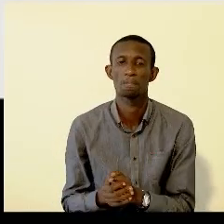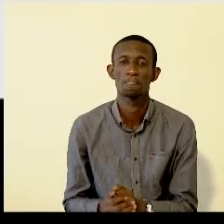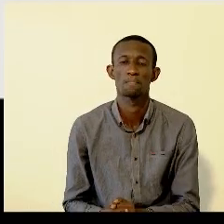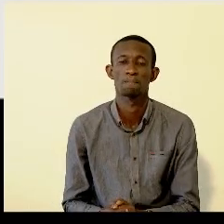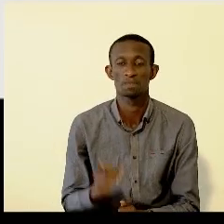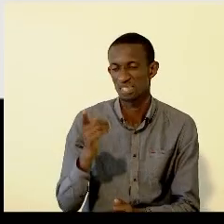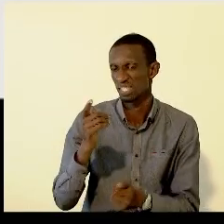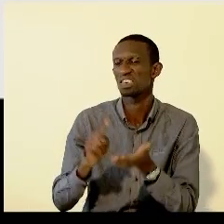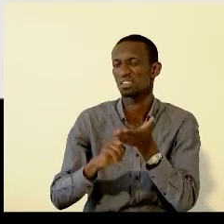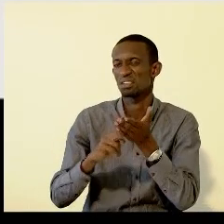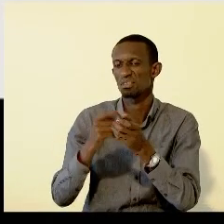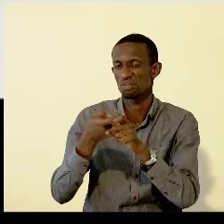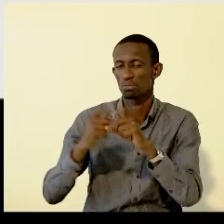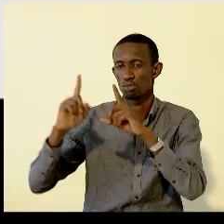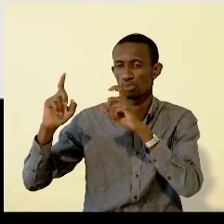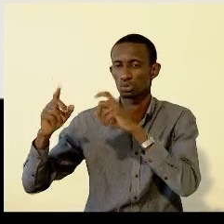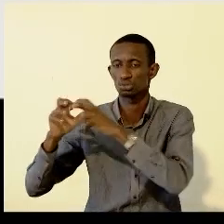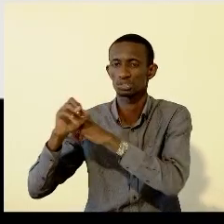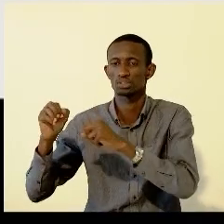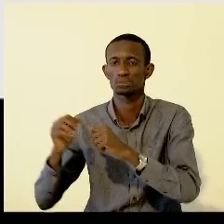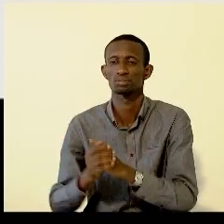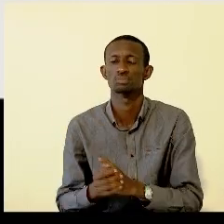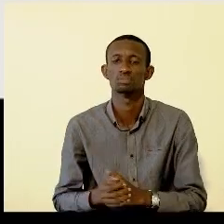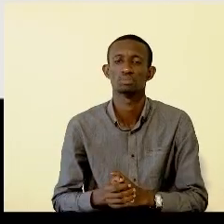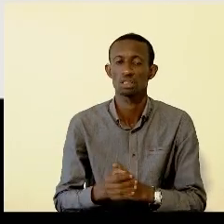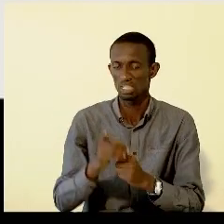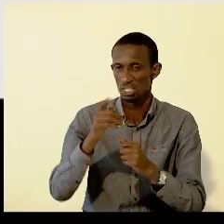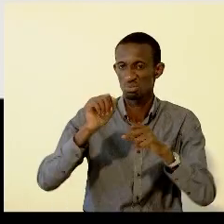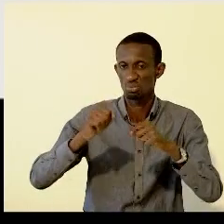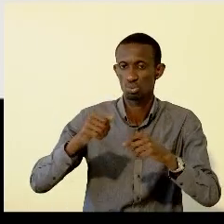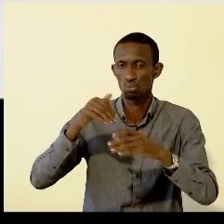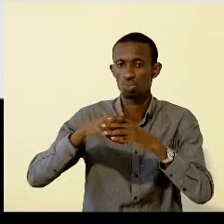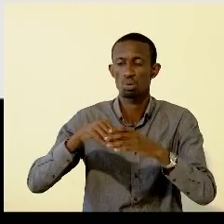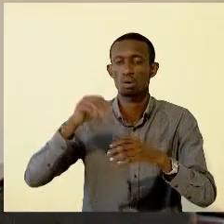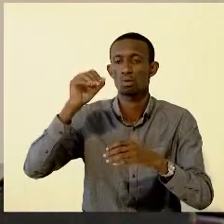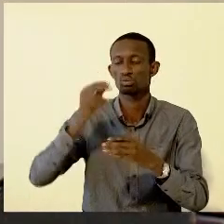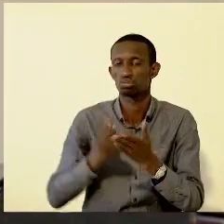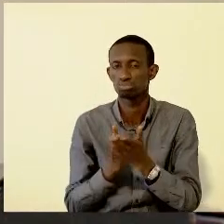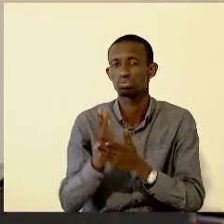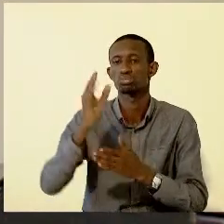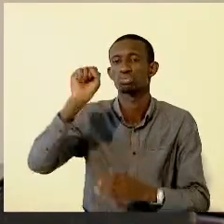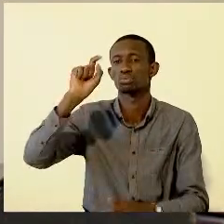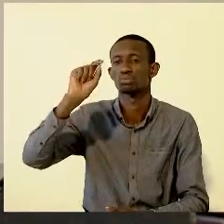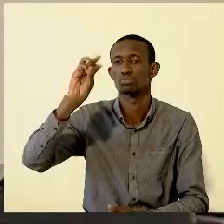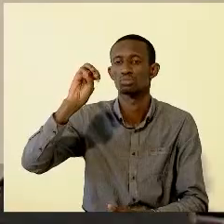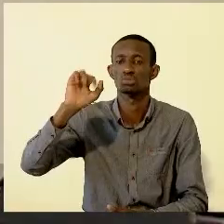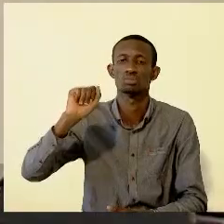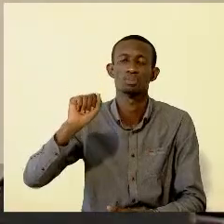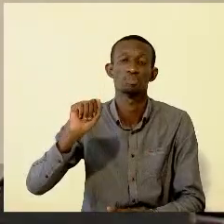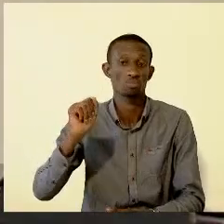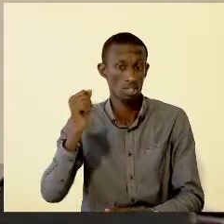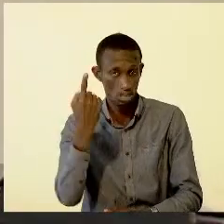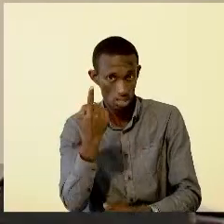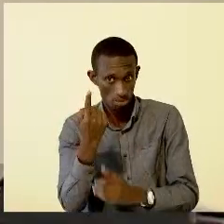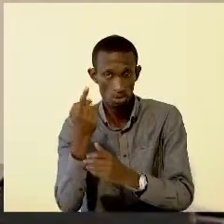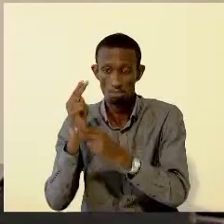of photosynthesis. It can get out through the stoma. Stoma is in singular, and